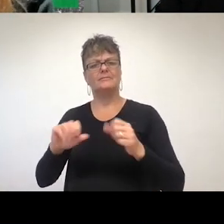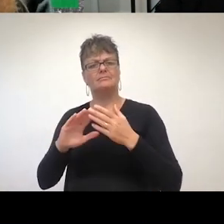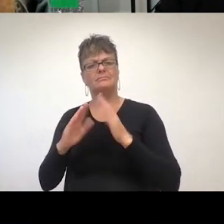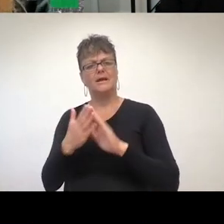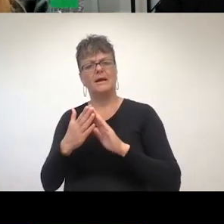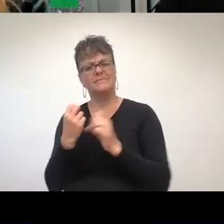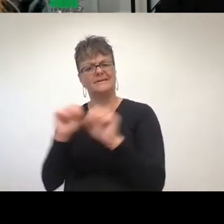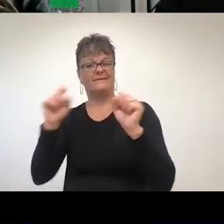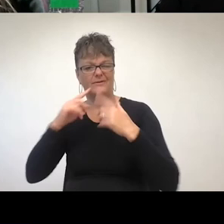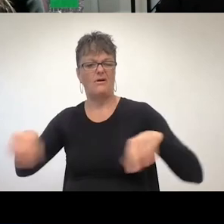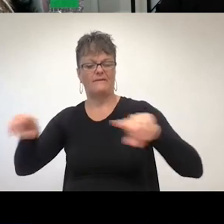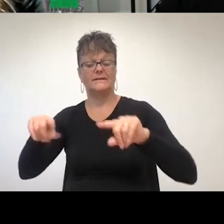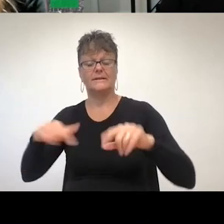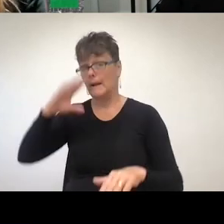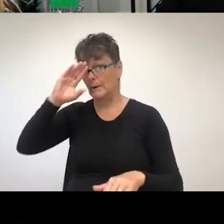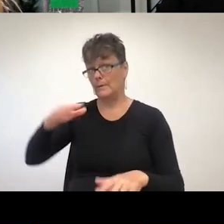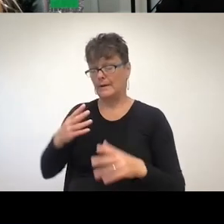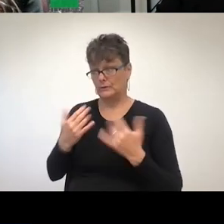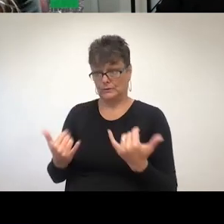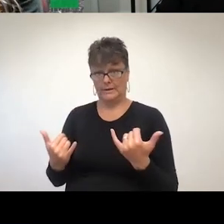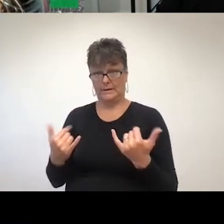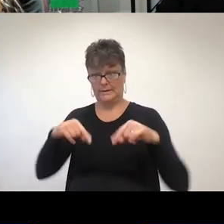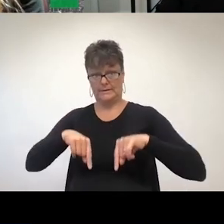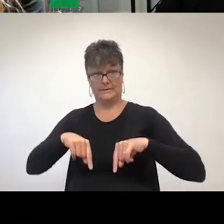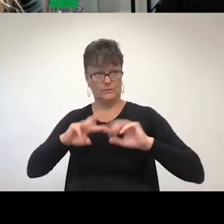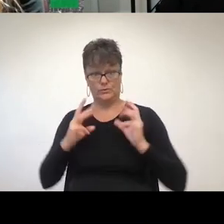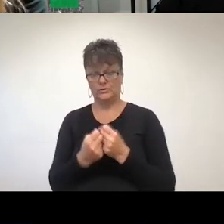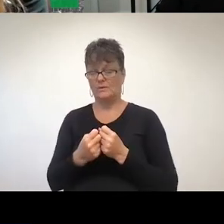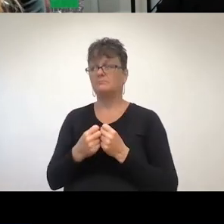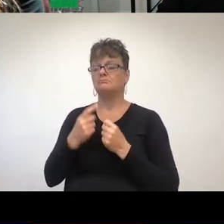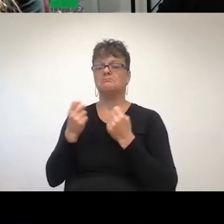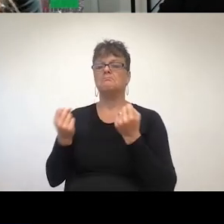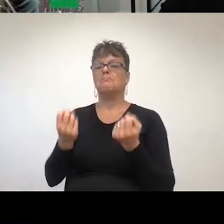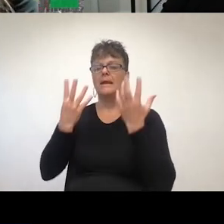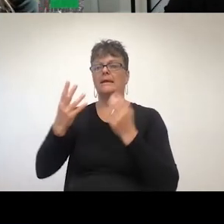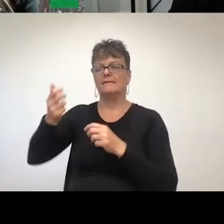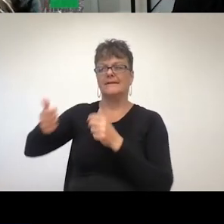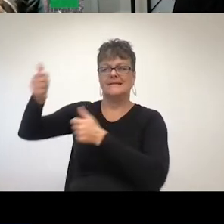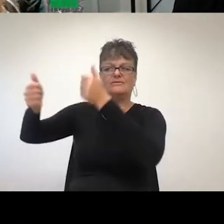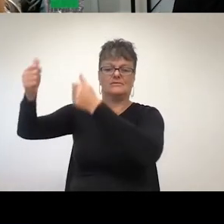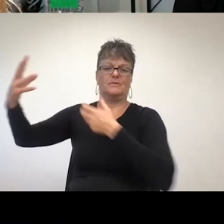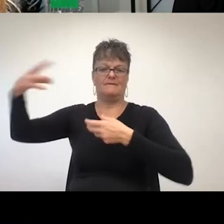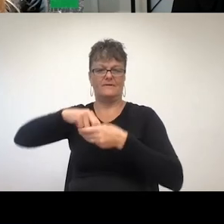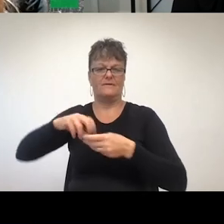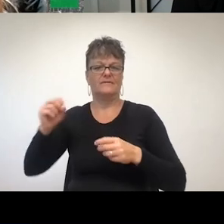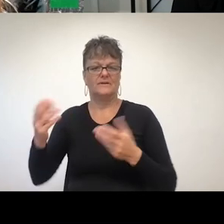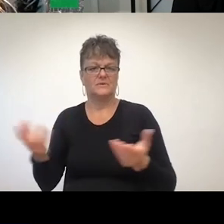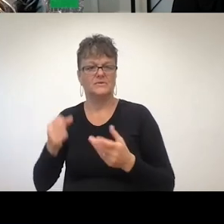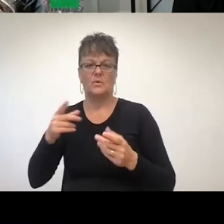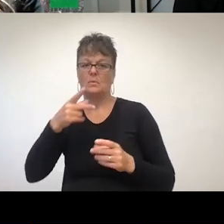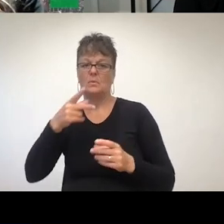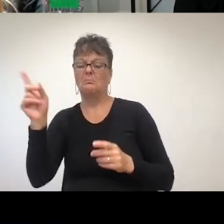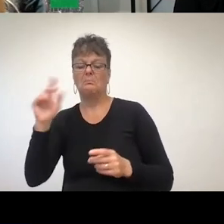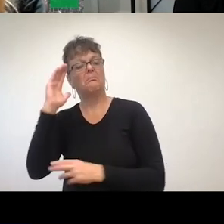president. And I think that sometimes modeling these practices and making it clear that this is something that matters to us as an institution is a big opportunity that we can all